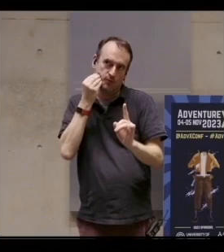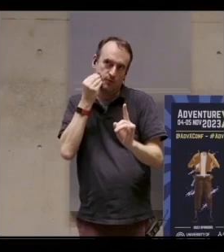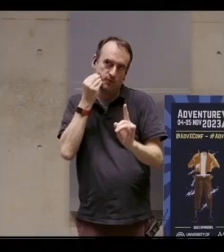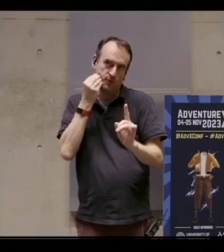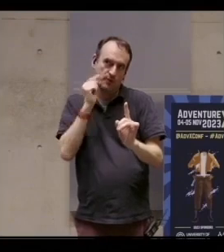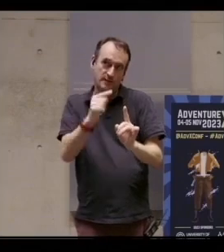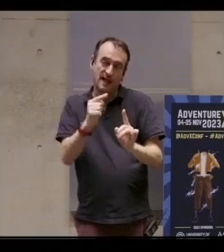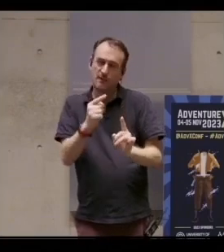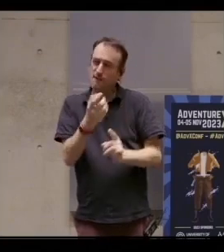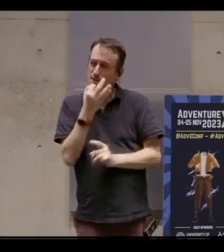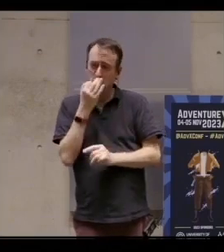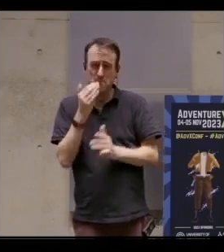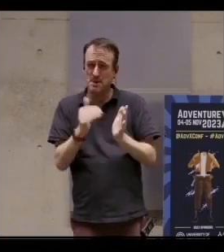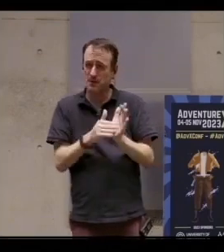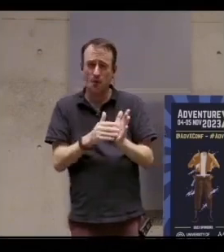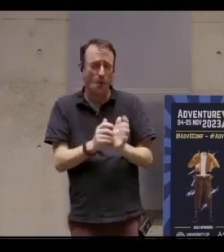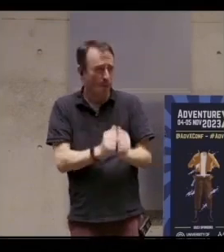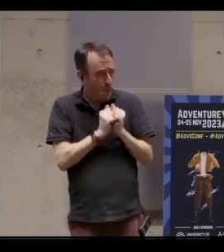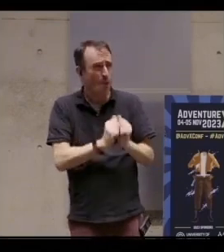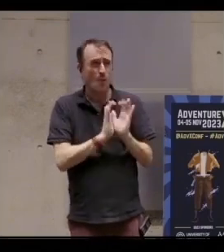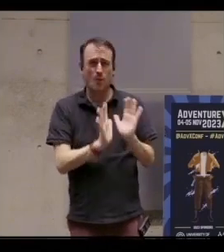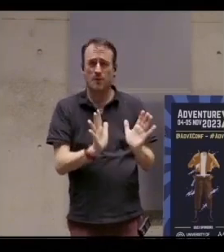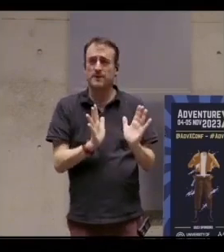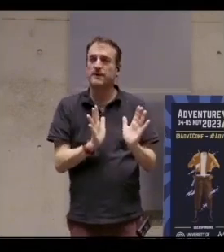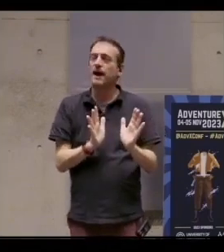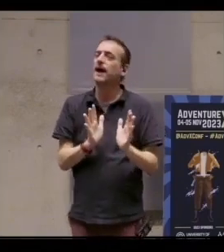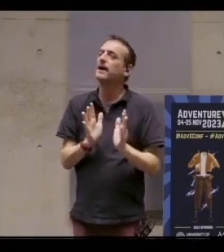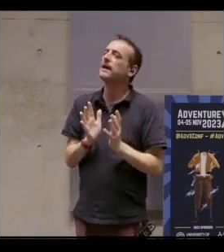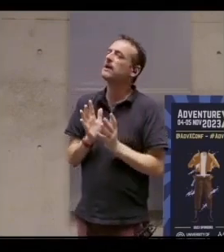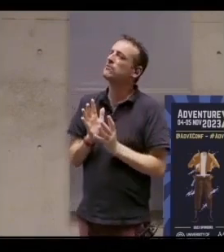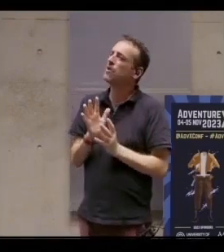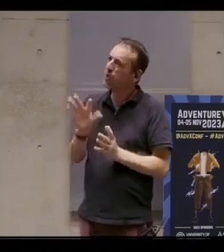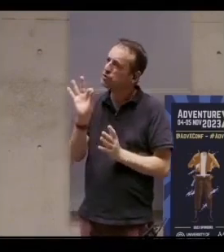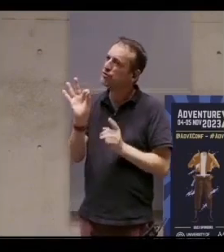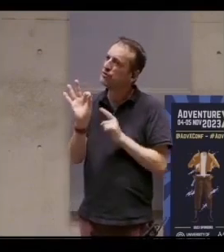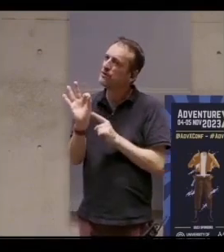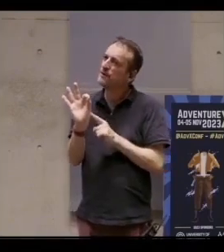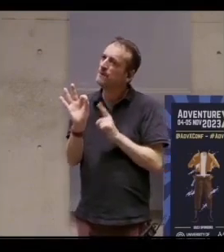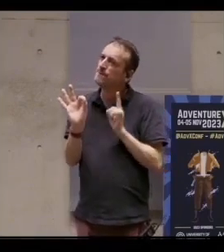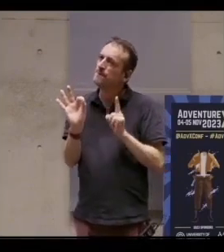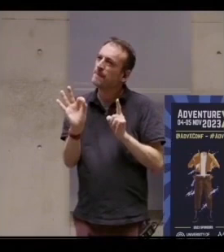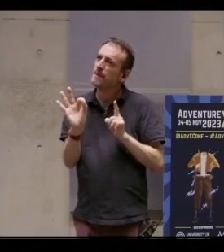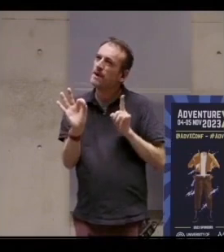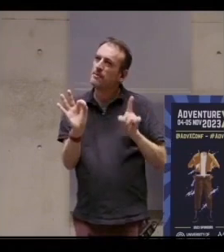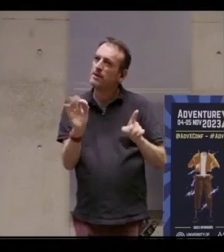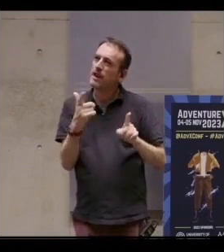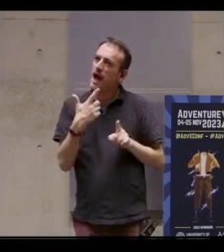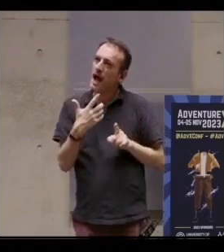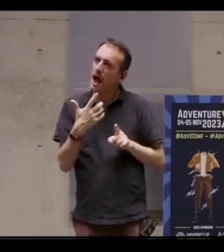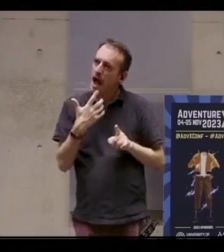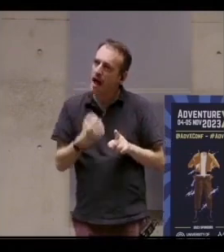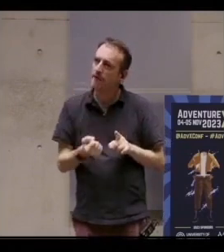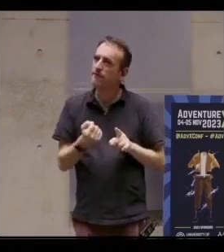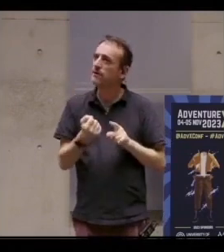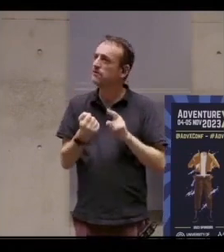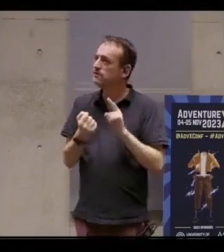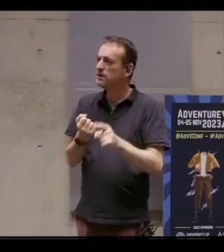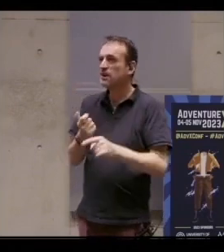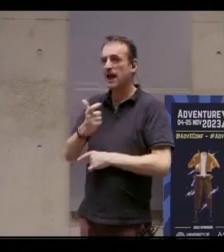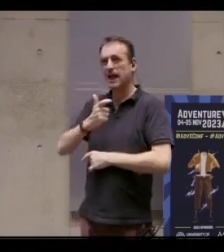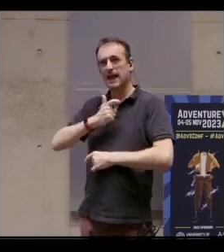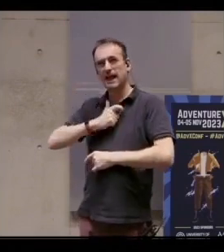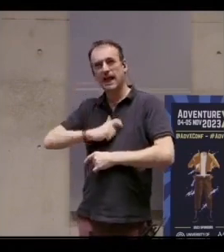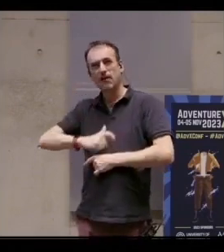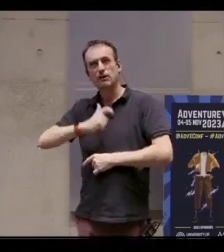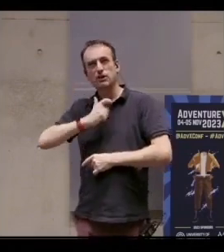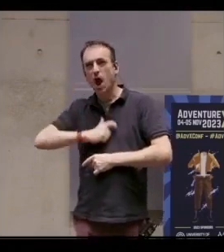incredibly useful. And last but not least, this is optional, but if you have a like little get into character monologue or a little scene that you